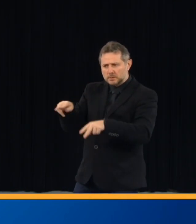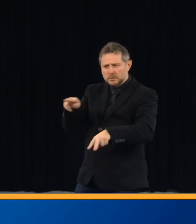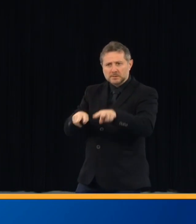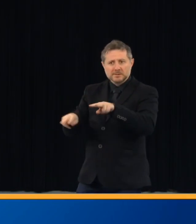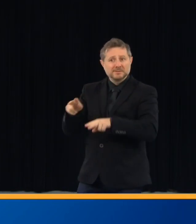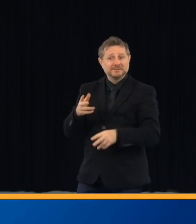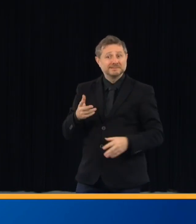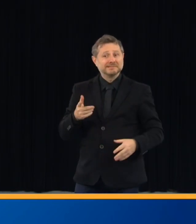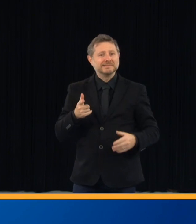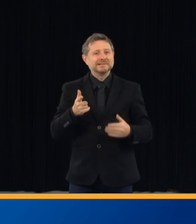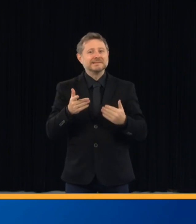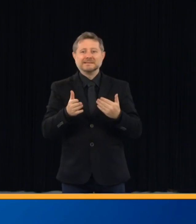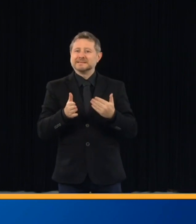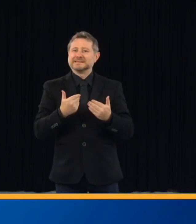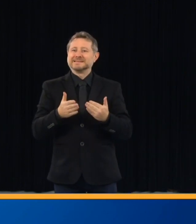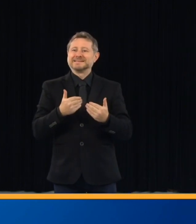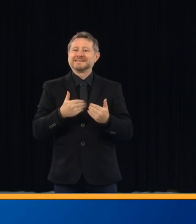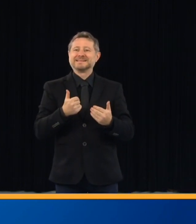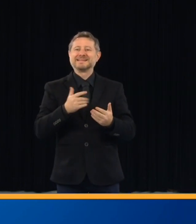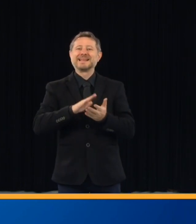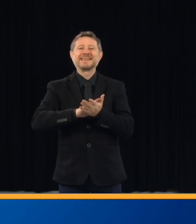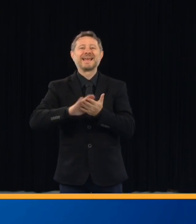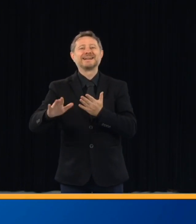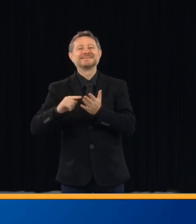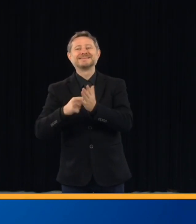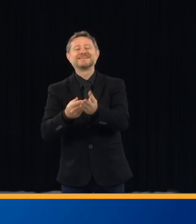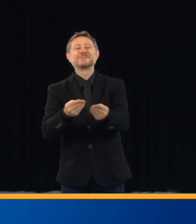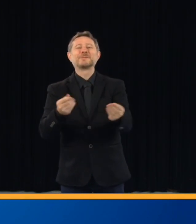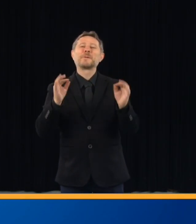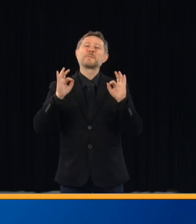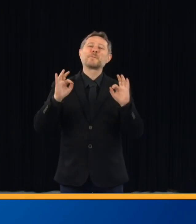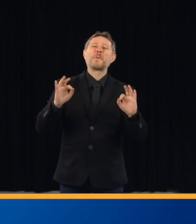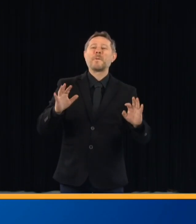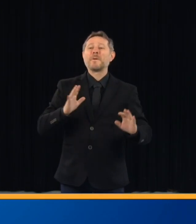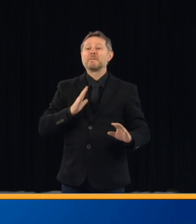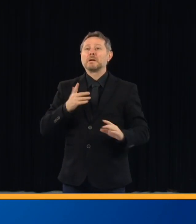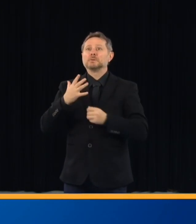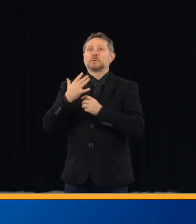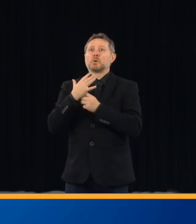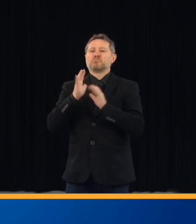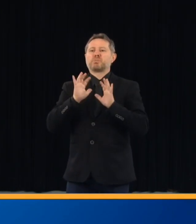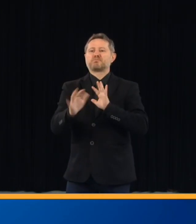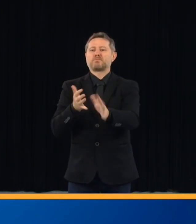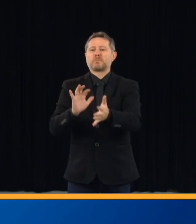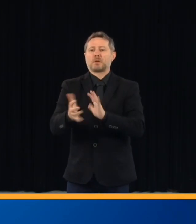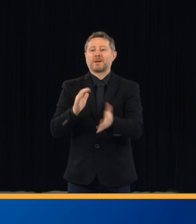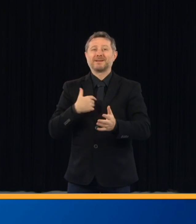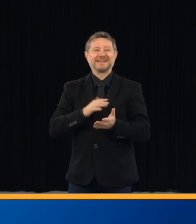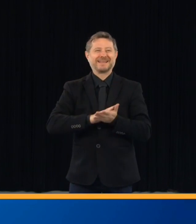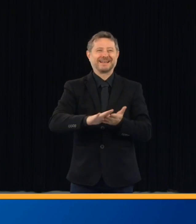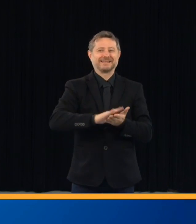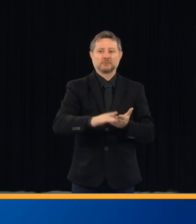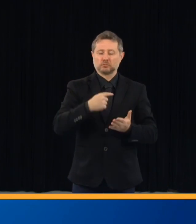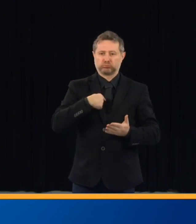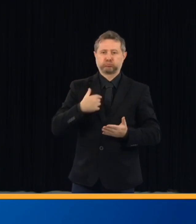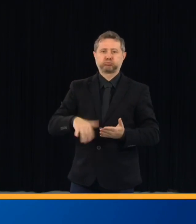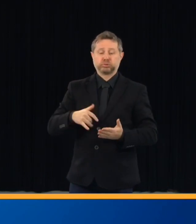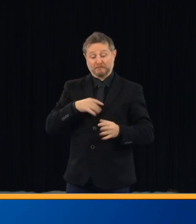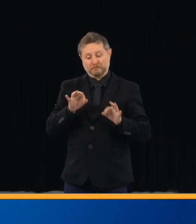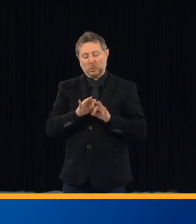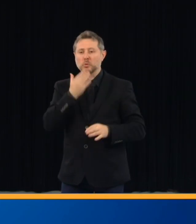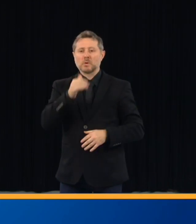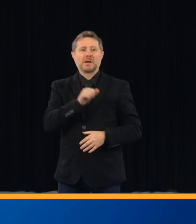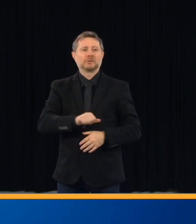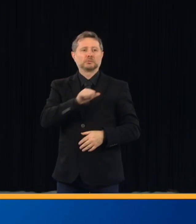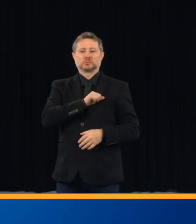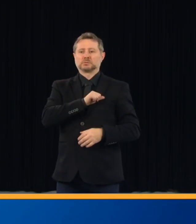It's easy to be nice when everything is nice, but when the pressure is really on. And for you when they told you you